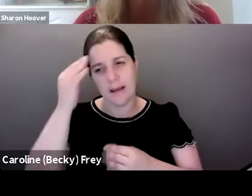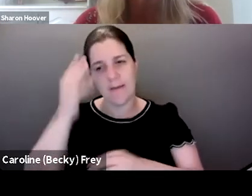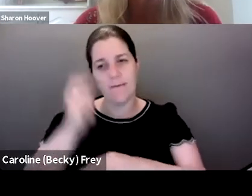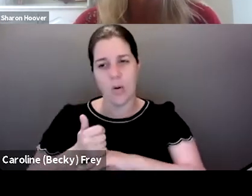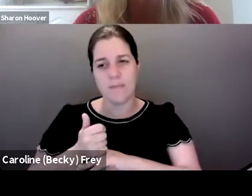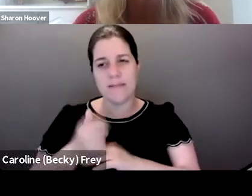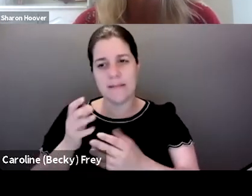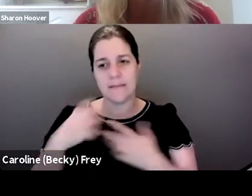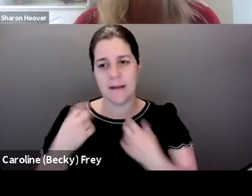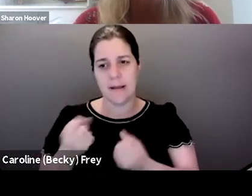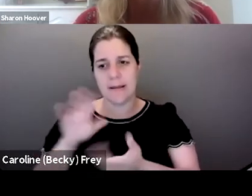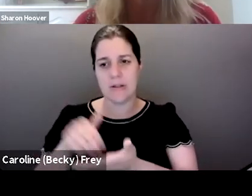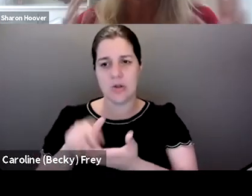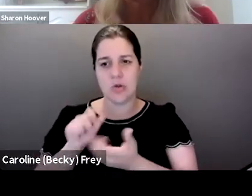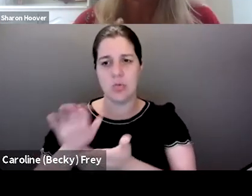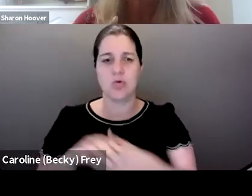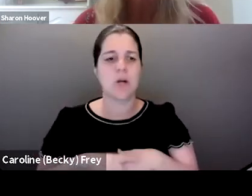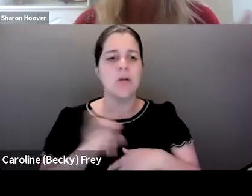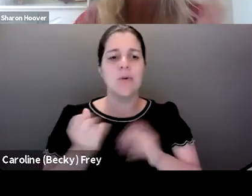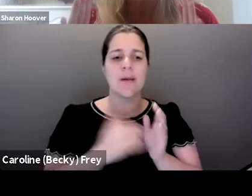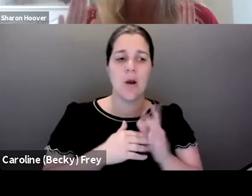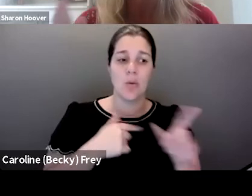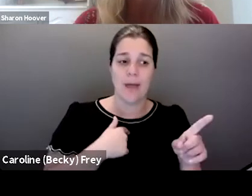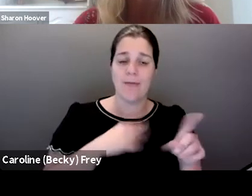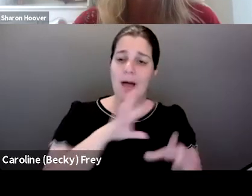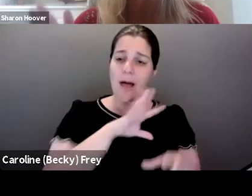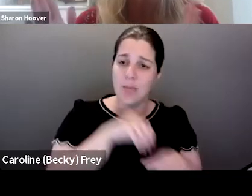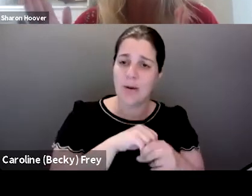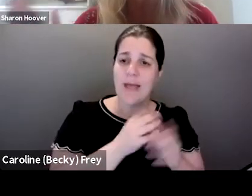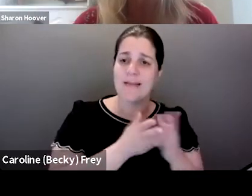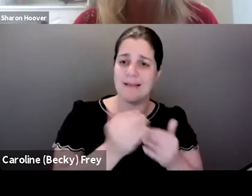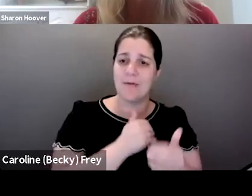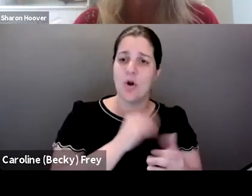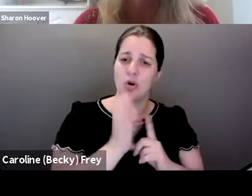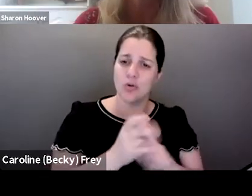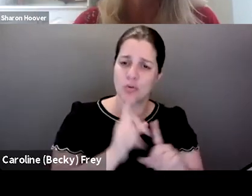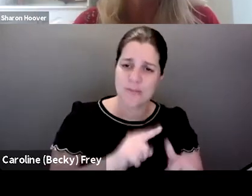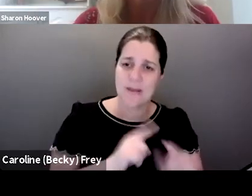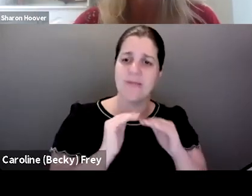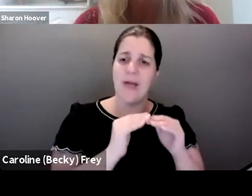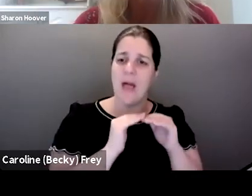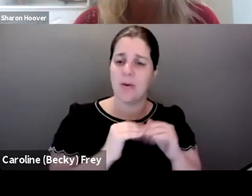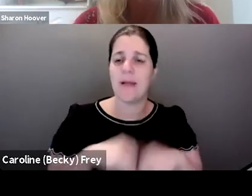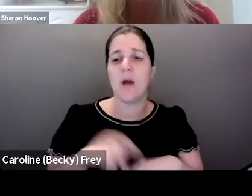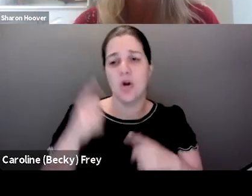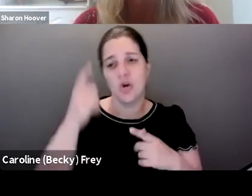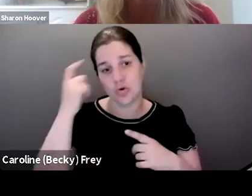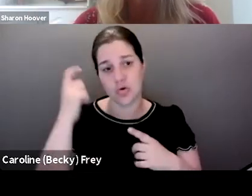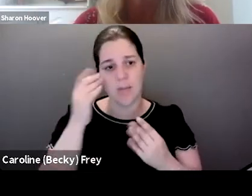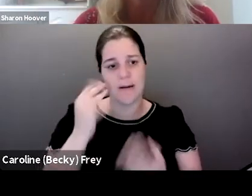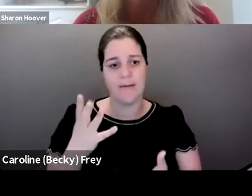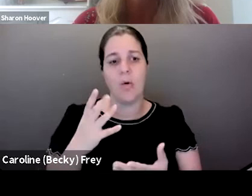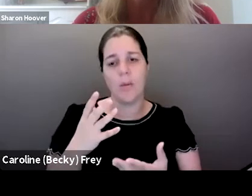and you can see them here on our slide: comprehensive school mental health systems, cultural responsiveness and equity, and trauma-informed healing-centered policies